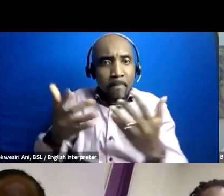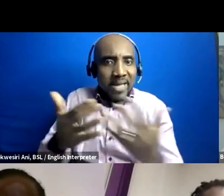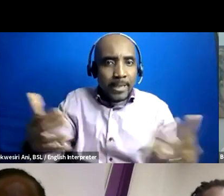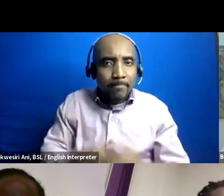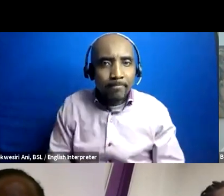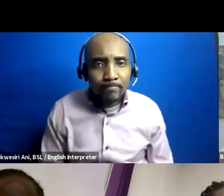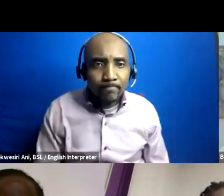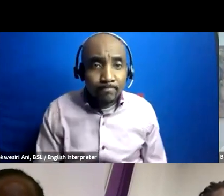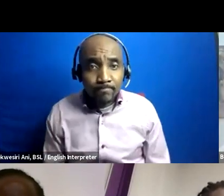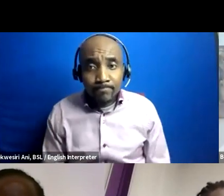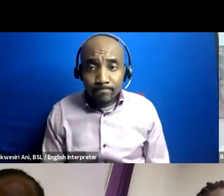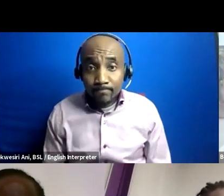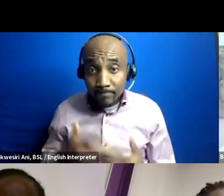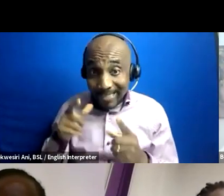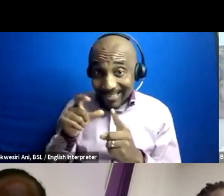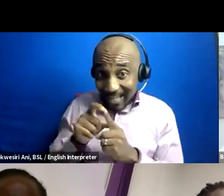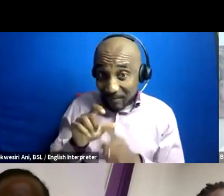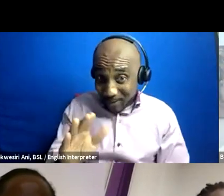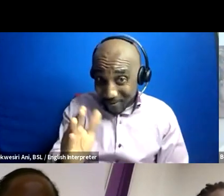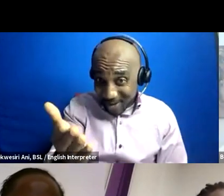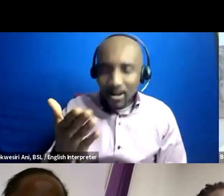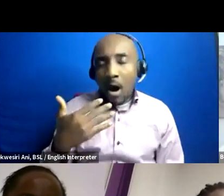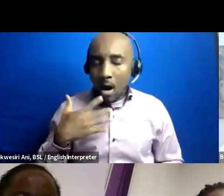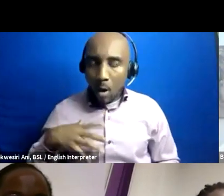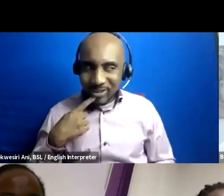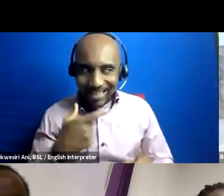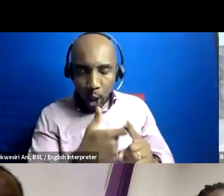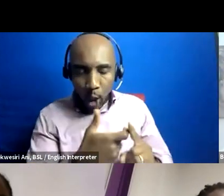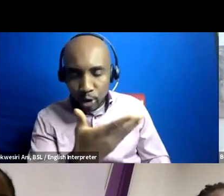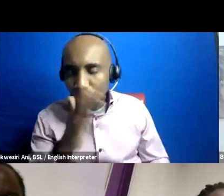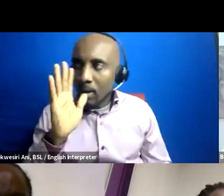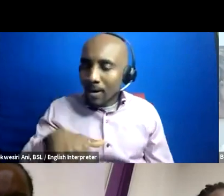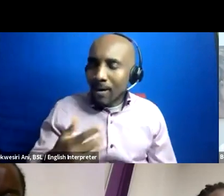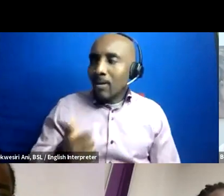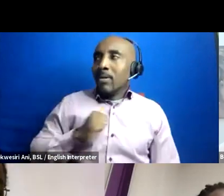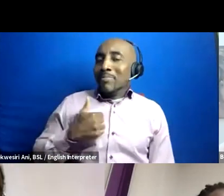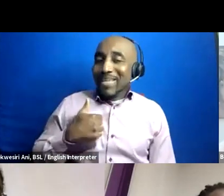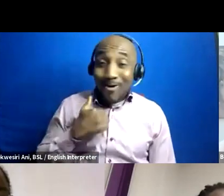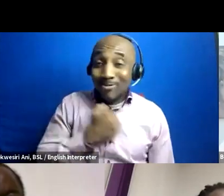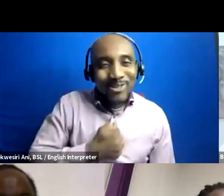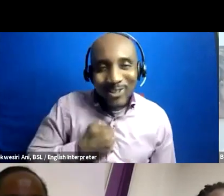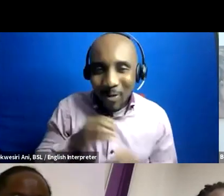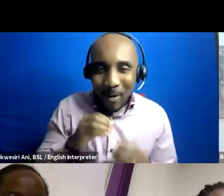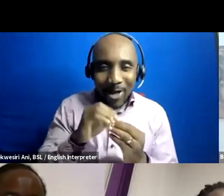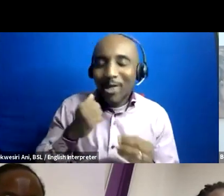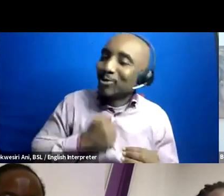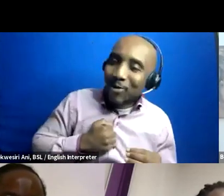Kojo, I'll start with you, David. Oh, well, I was going to say Kojo. sorry about that. No,